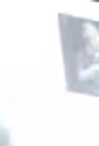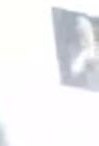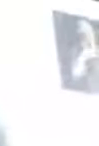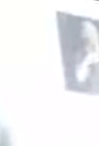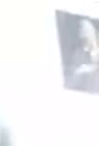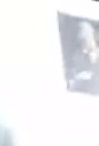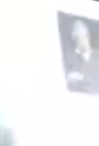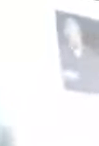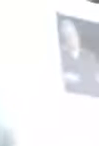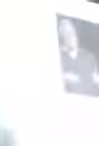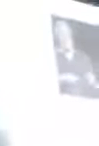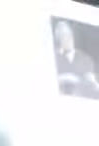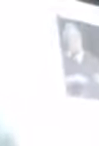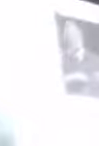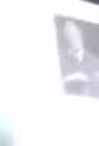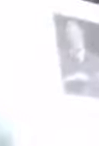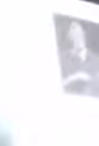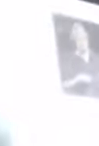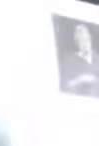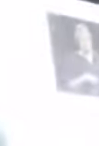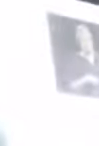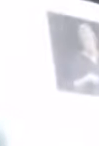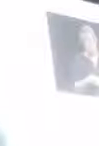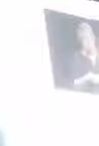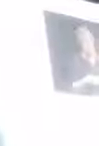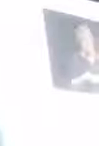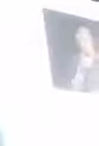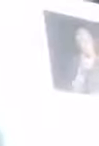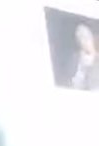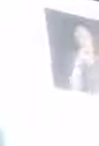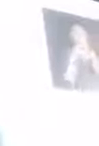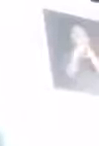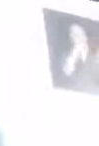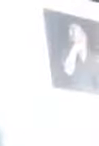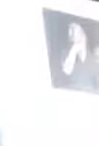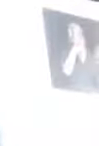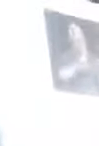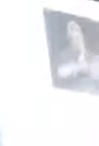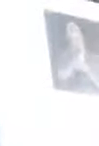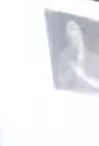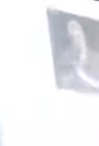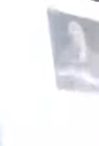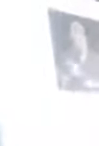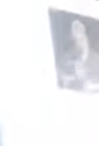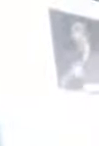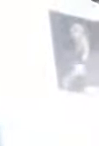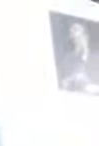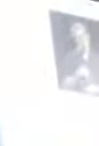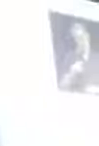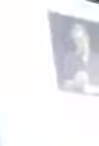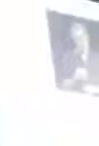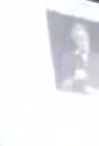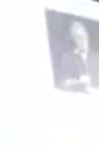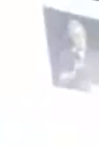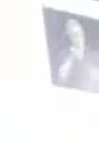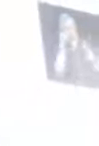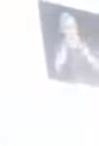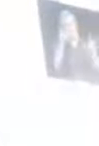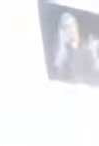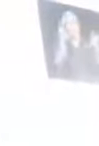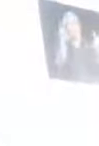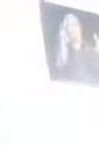walk? To come back to our central theme, it's not just about investing in development, it's